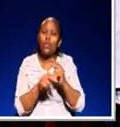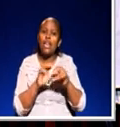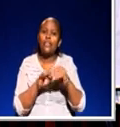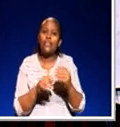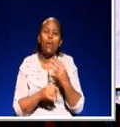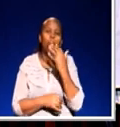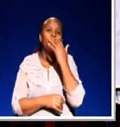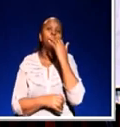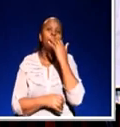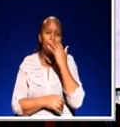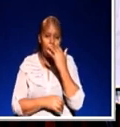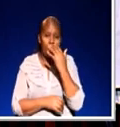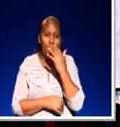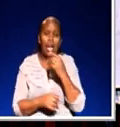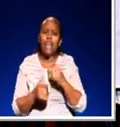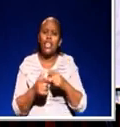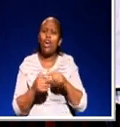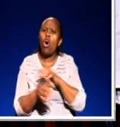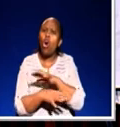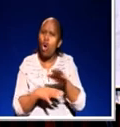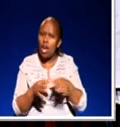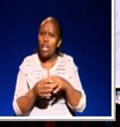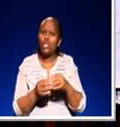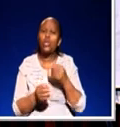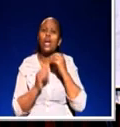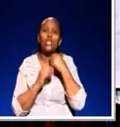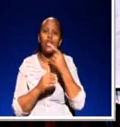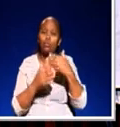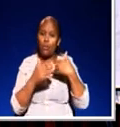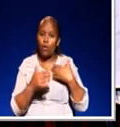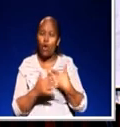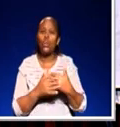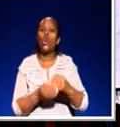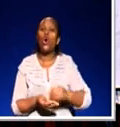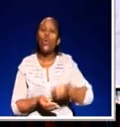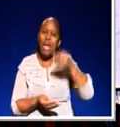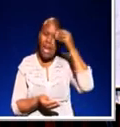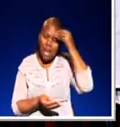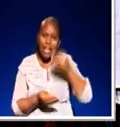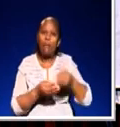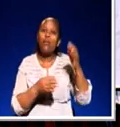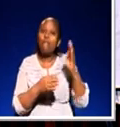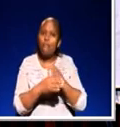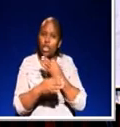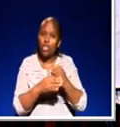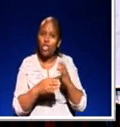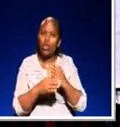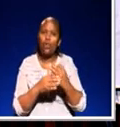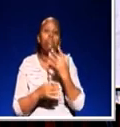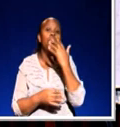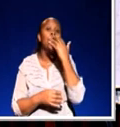breathing. But all in all, as I said earlier, we are looking at the function